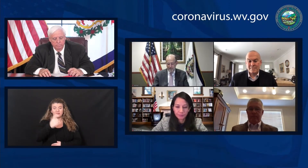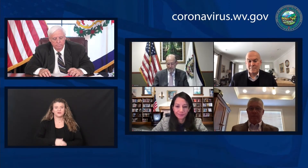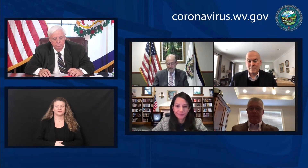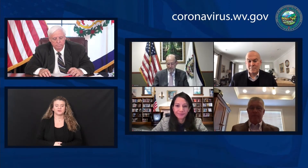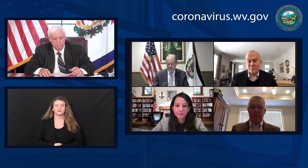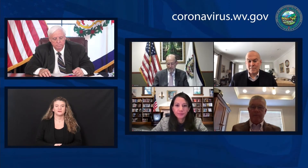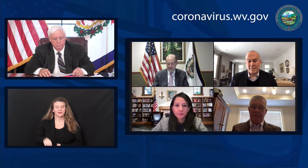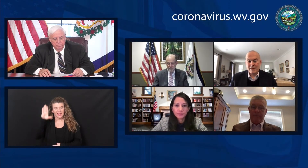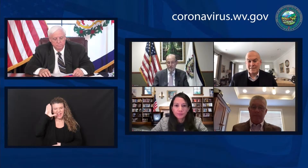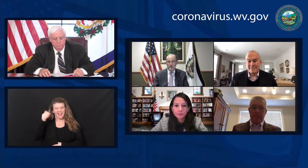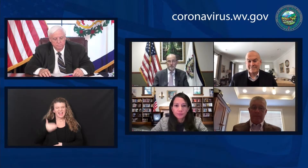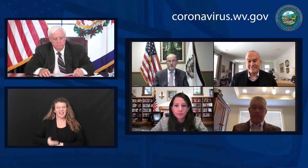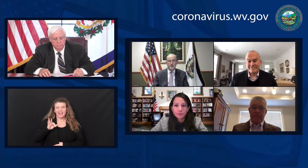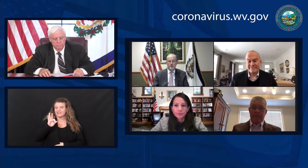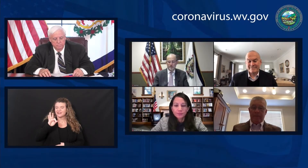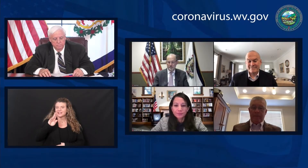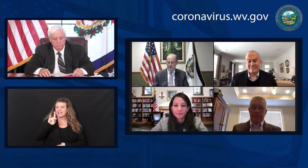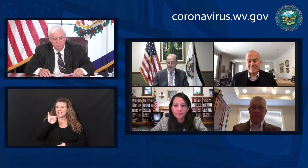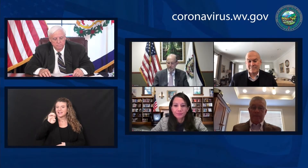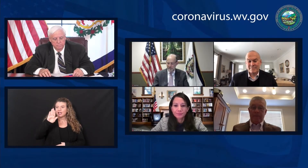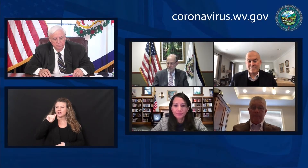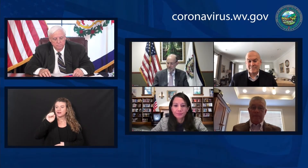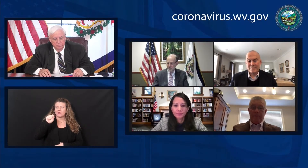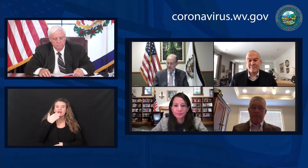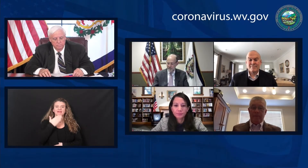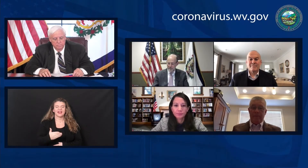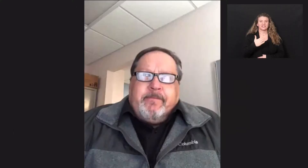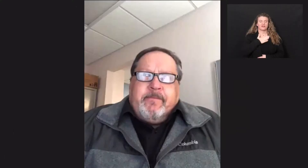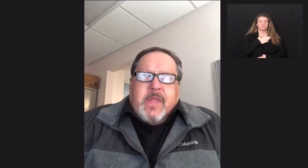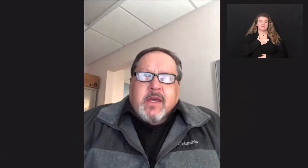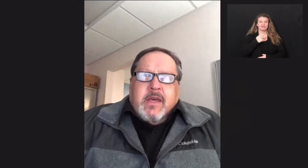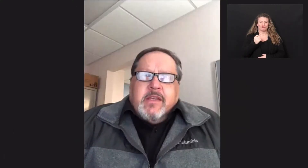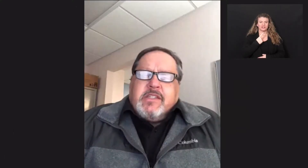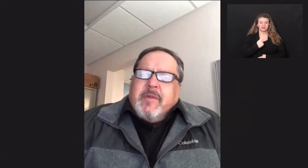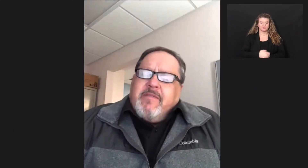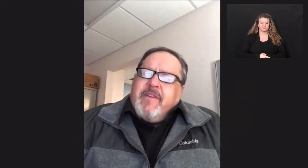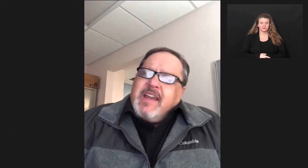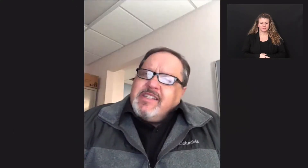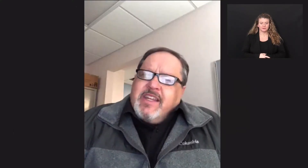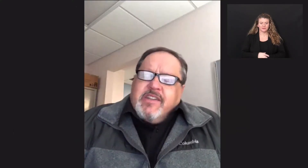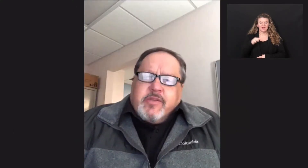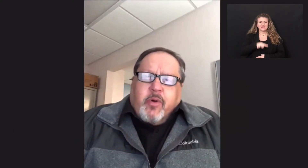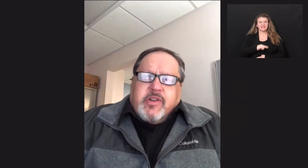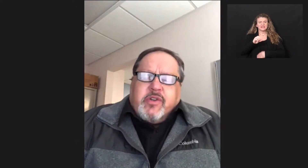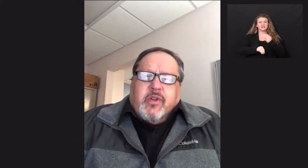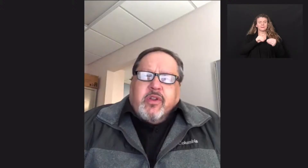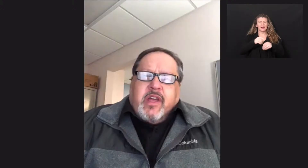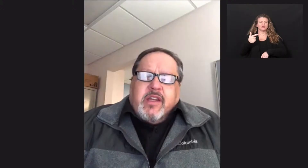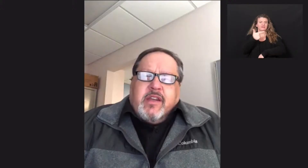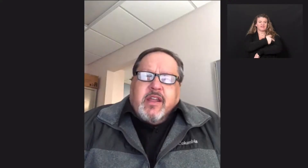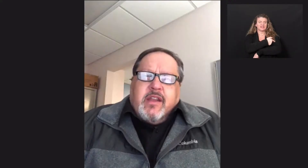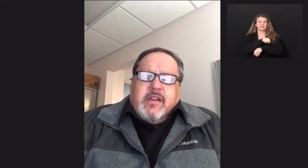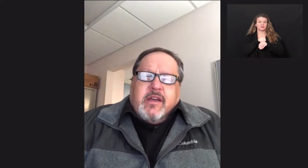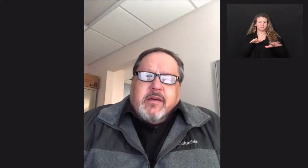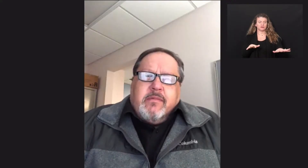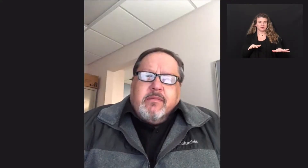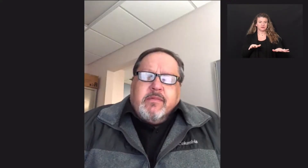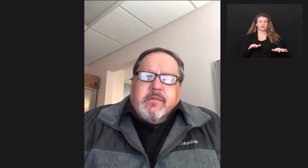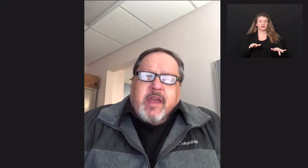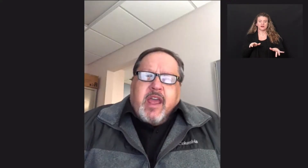Hi, it's Kenny Bass with Channel 8 and Fox 11. Thanks for taking the question. This is about vaccine dispersal